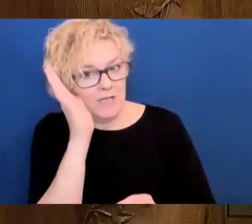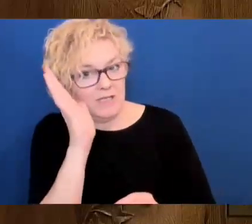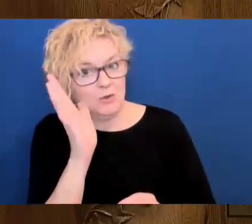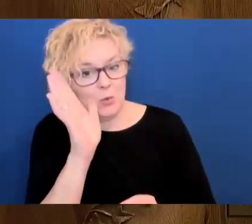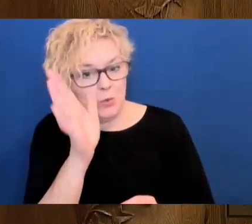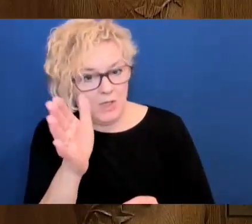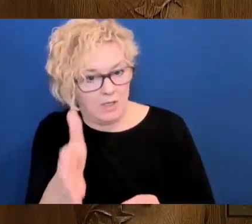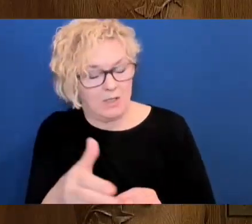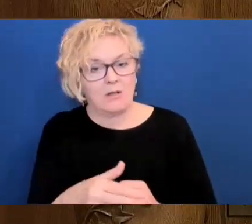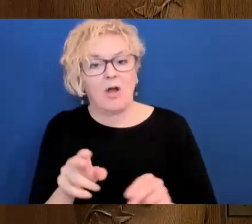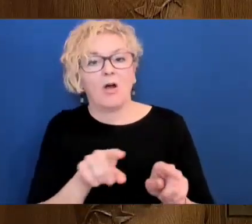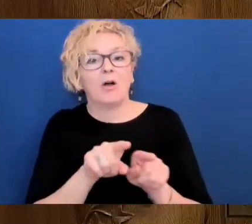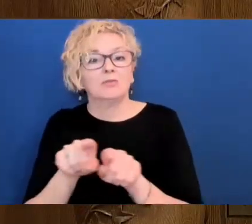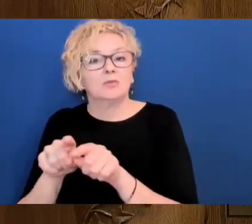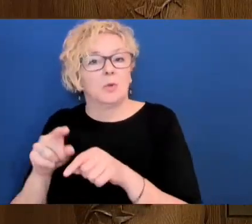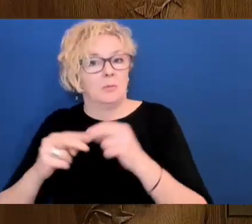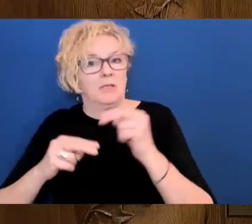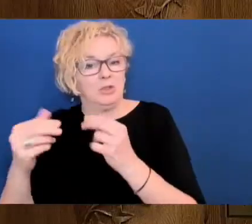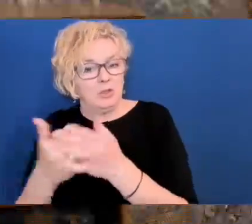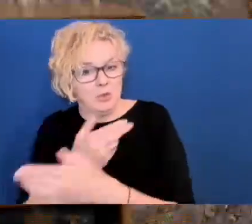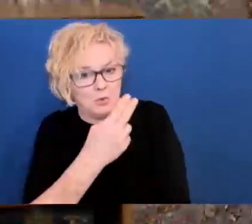Leader of the Official Opposition, supplemental.